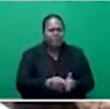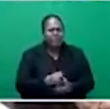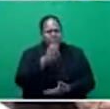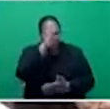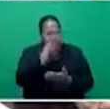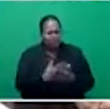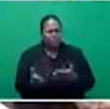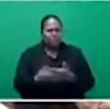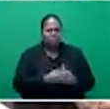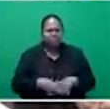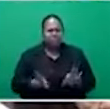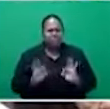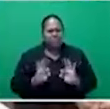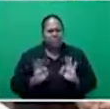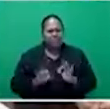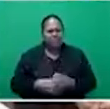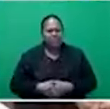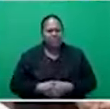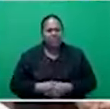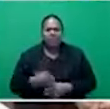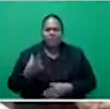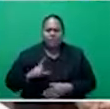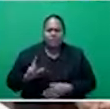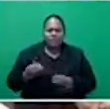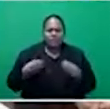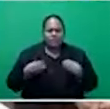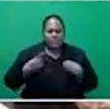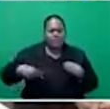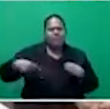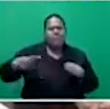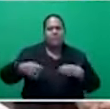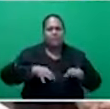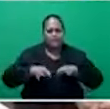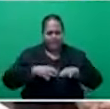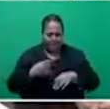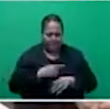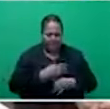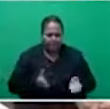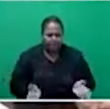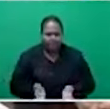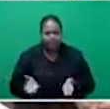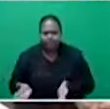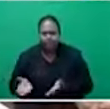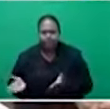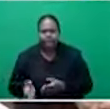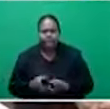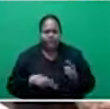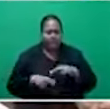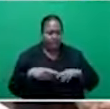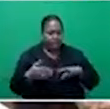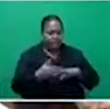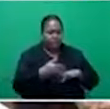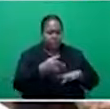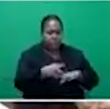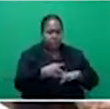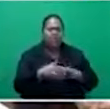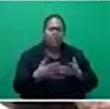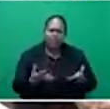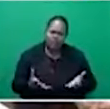during the pandemic due to well-established business continuity plans. With the subsidiary partners of Fiji Ports Terminal Limited continuing better turnaround